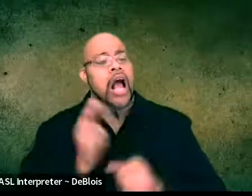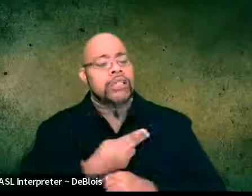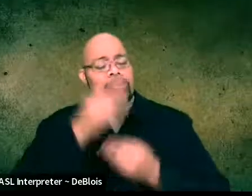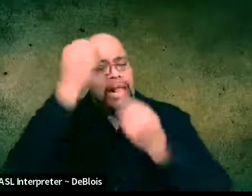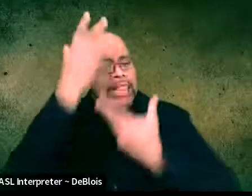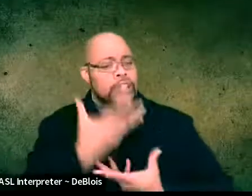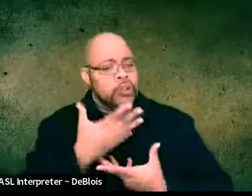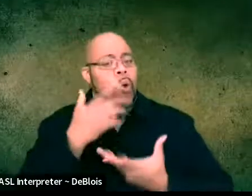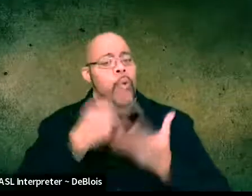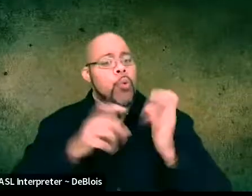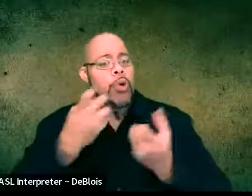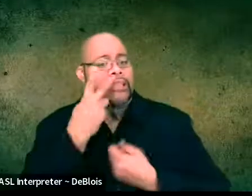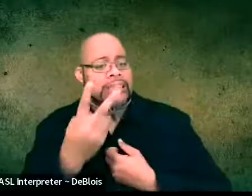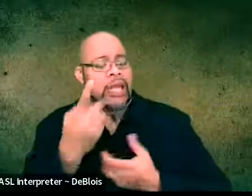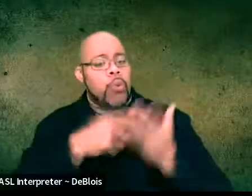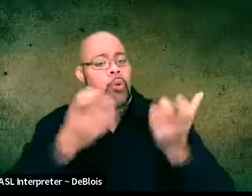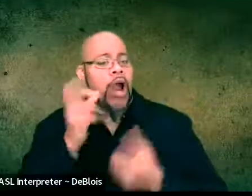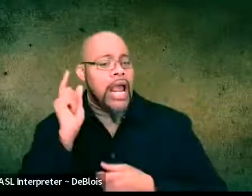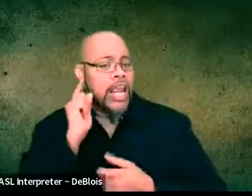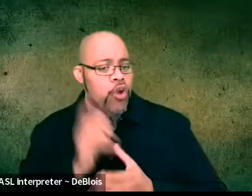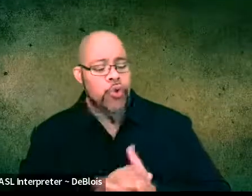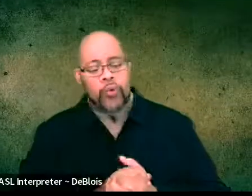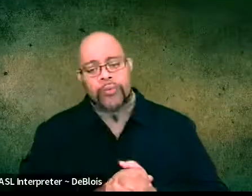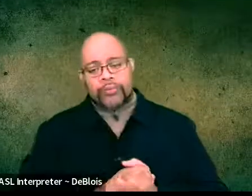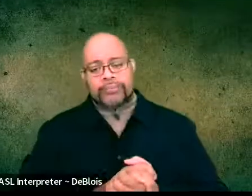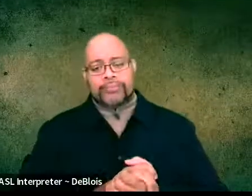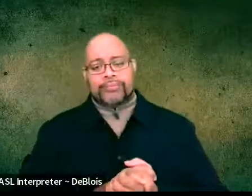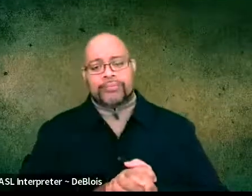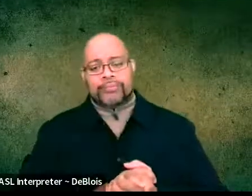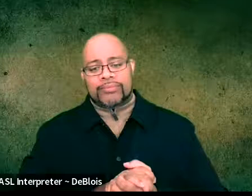us know what you want to see and what you want to hear.